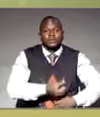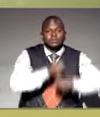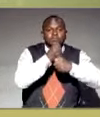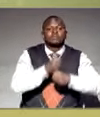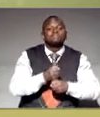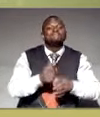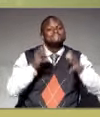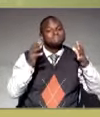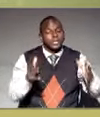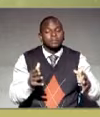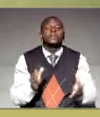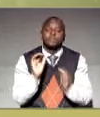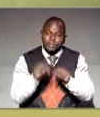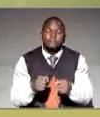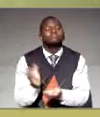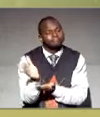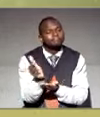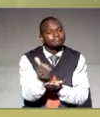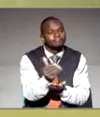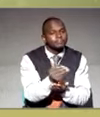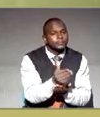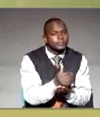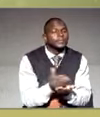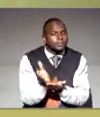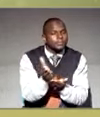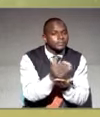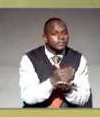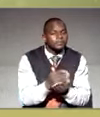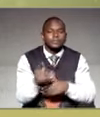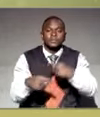big, and it requires some substantive amounts for us